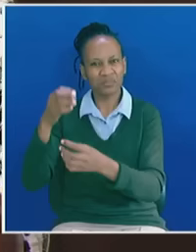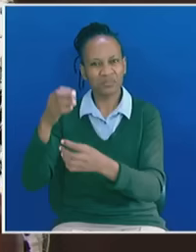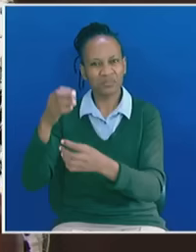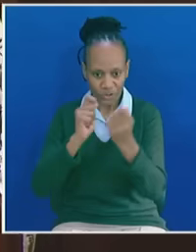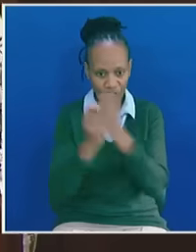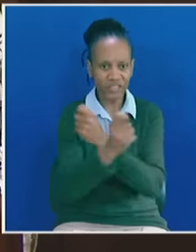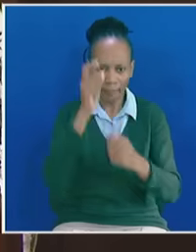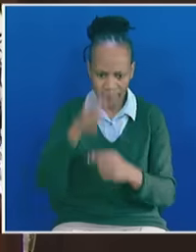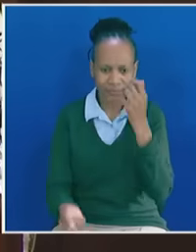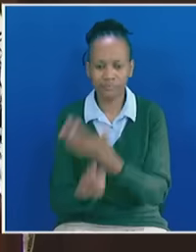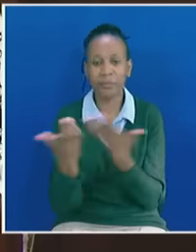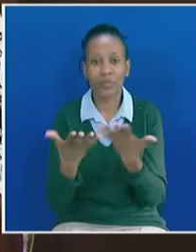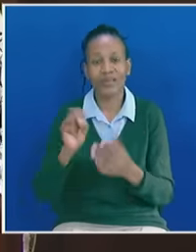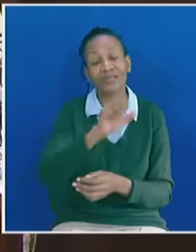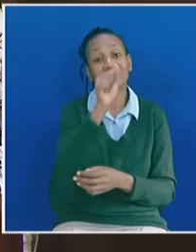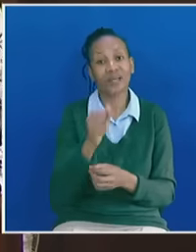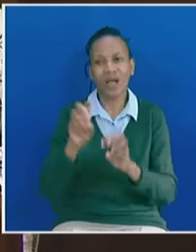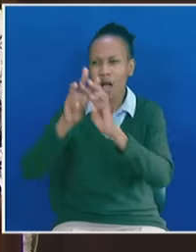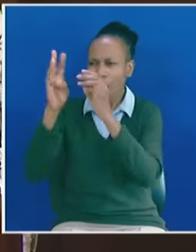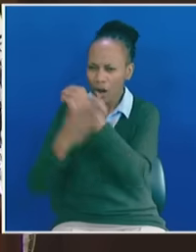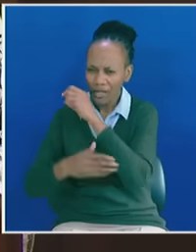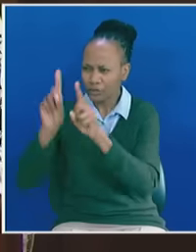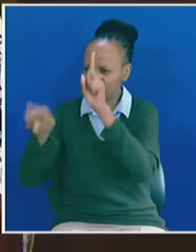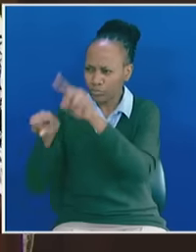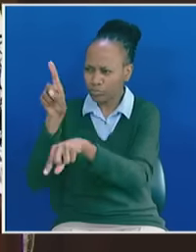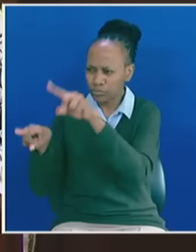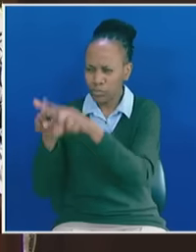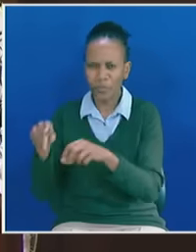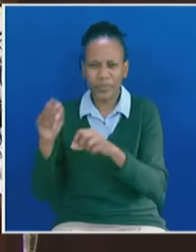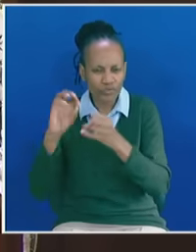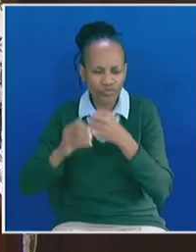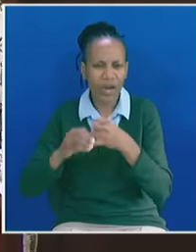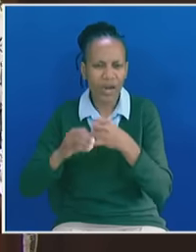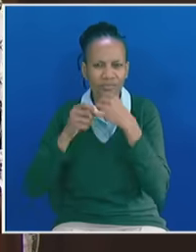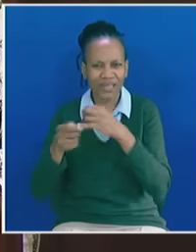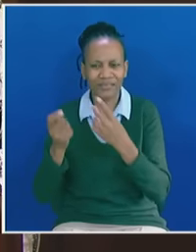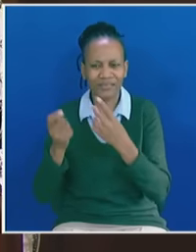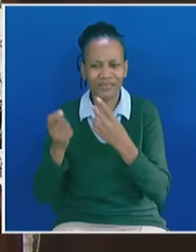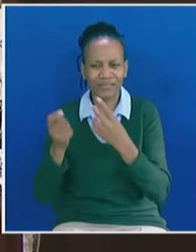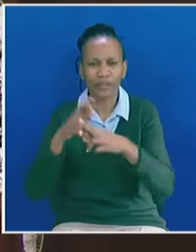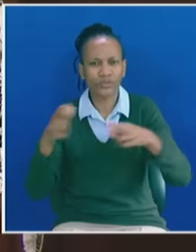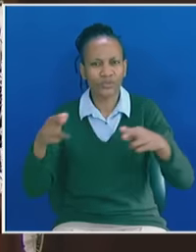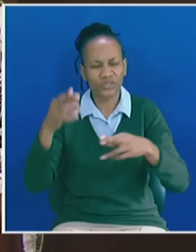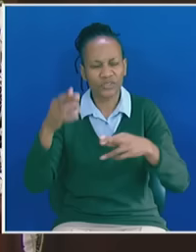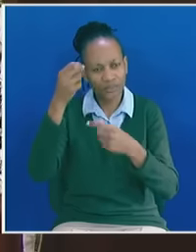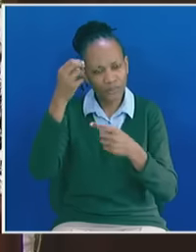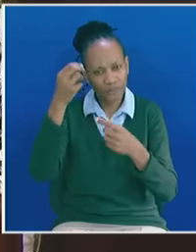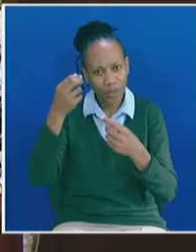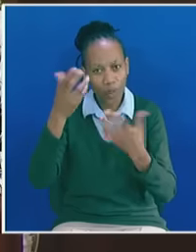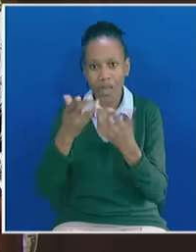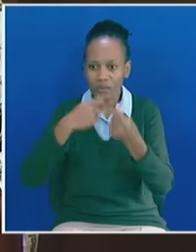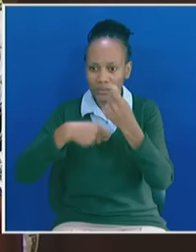in South Africa. Many countries have opted for shock therapy, for austerity, for selling of state assets to the global